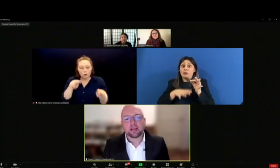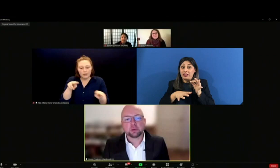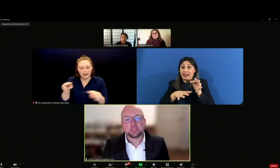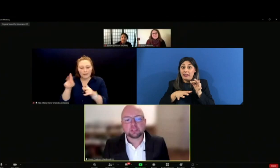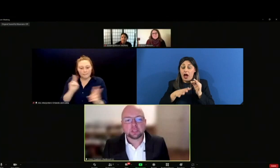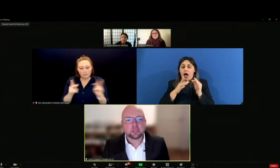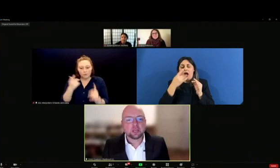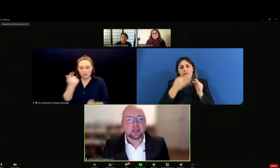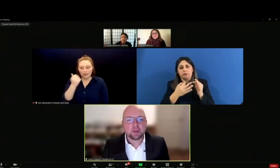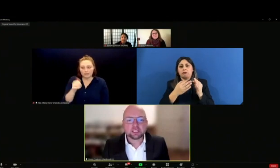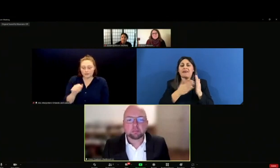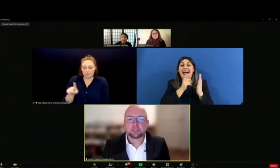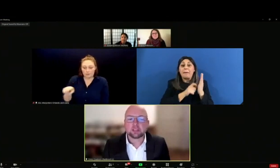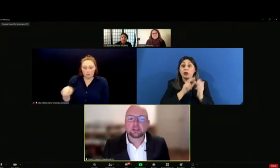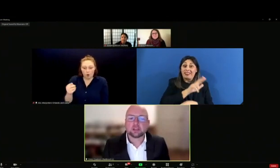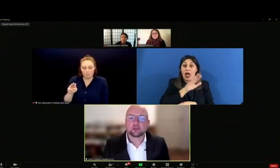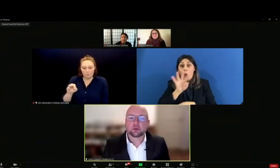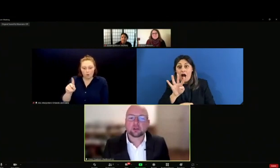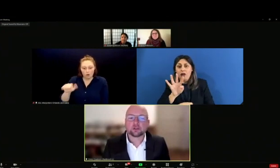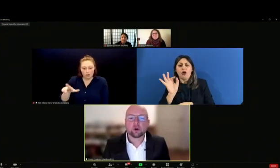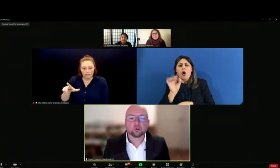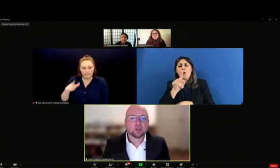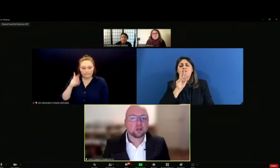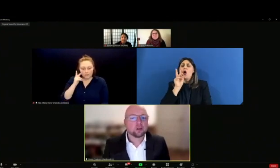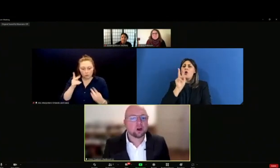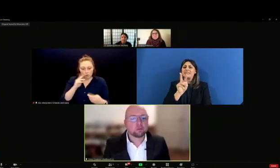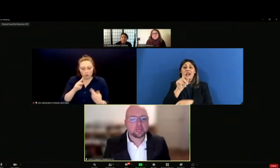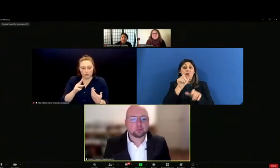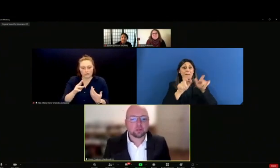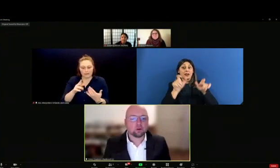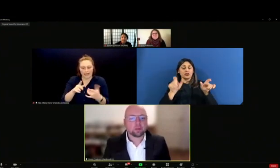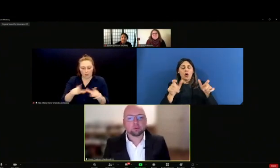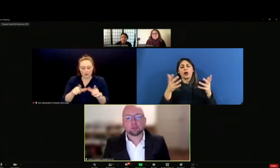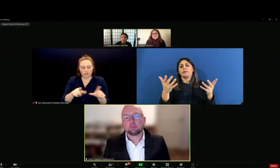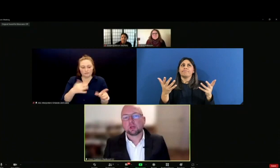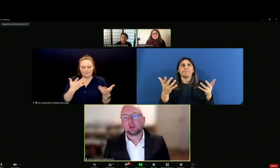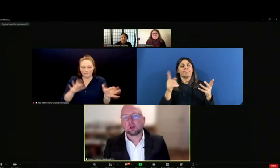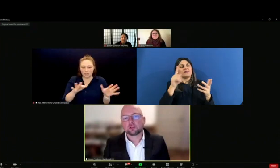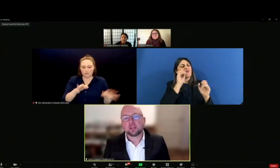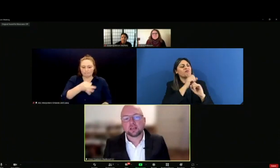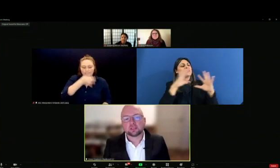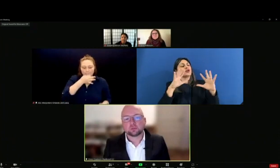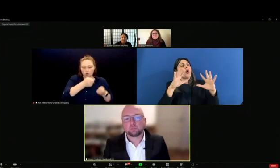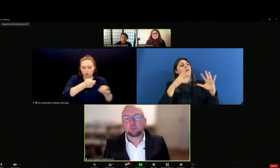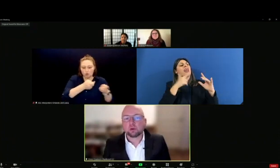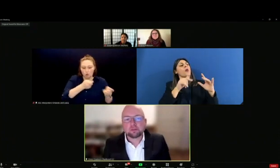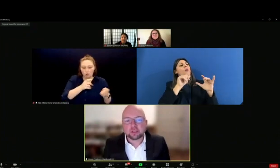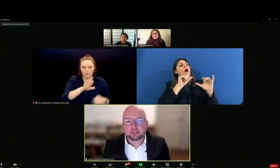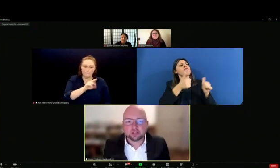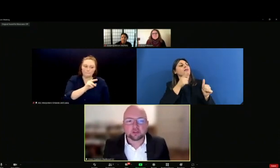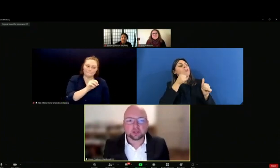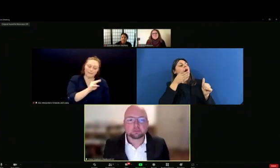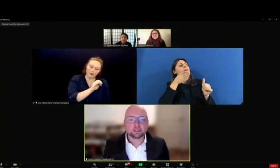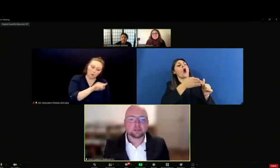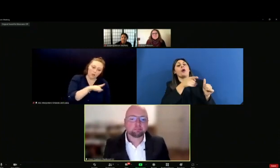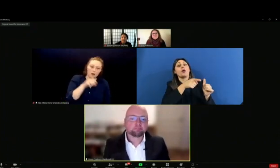of their language, have maximized their articulatory control over manual and non-manual articulators, whatever they're